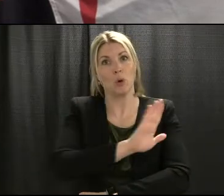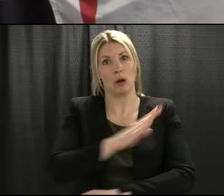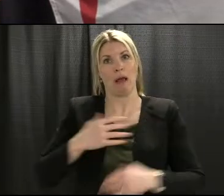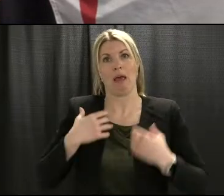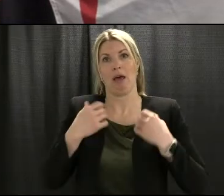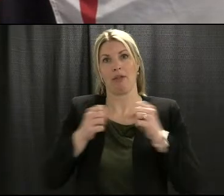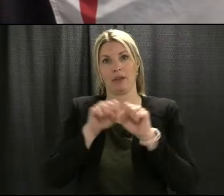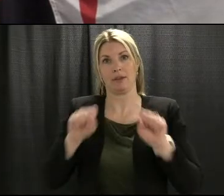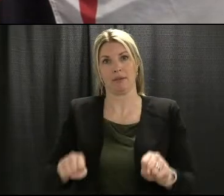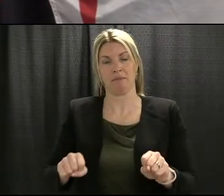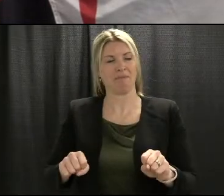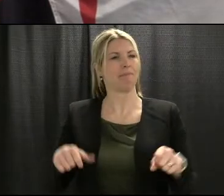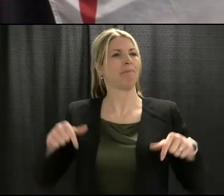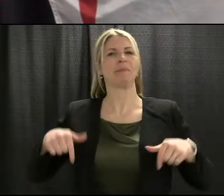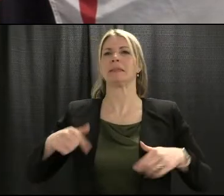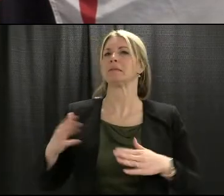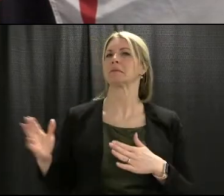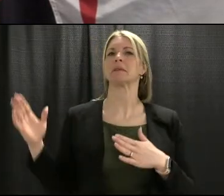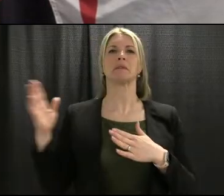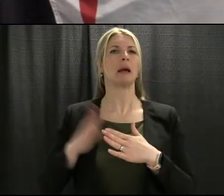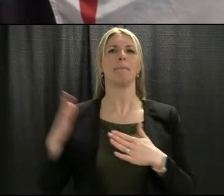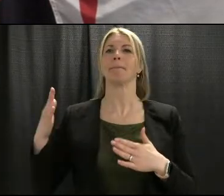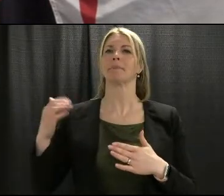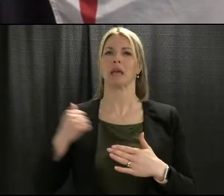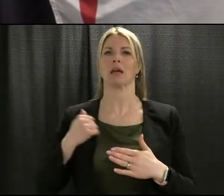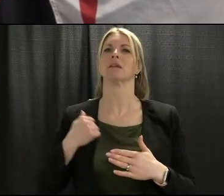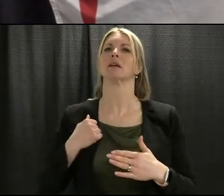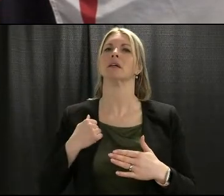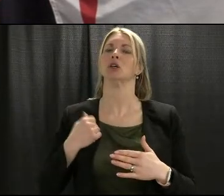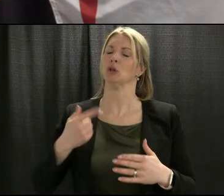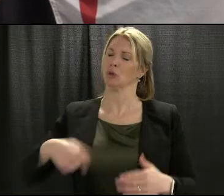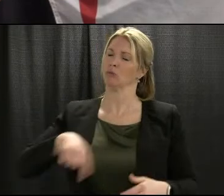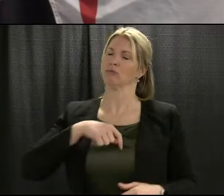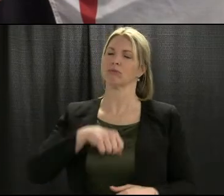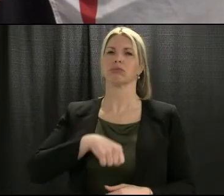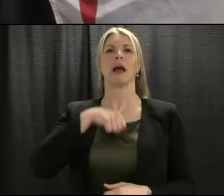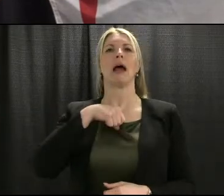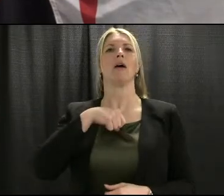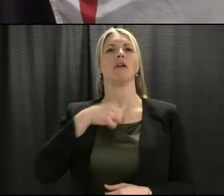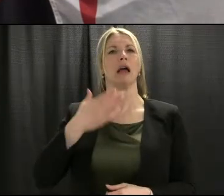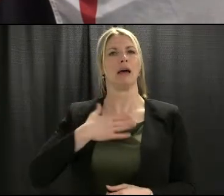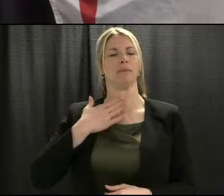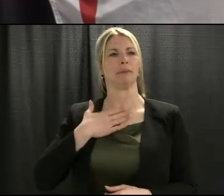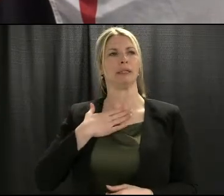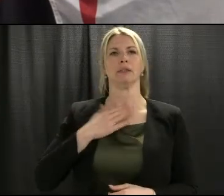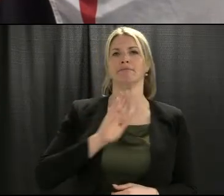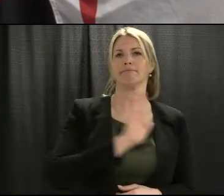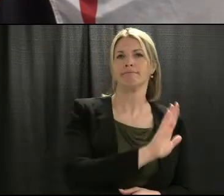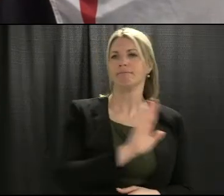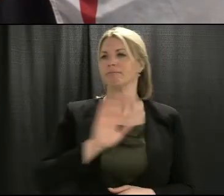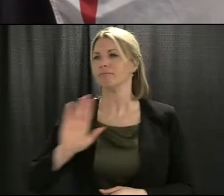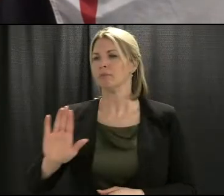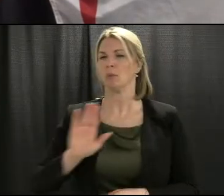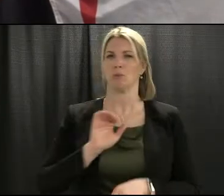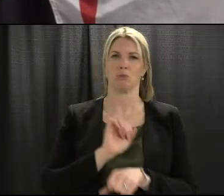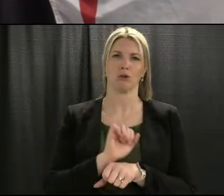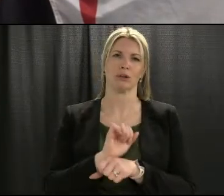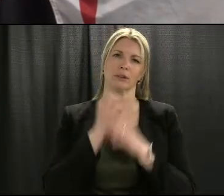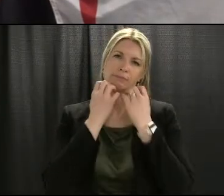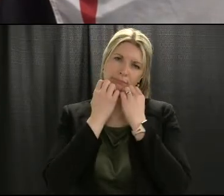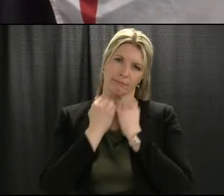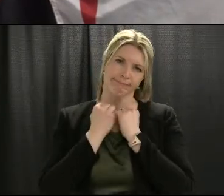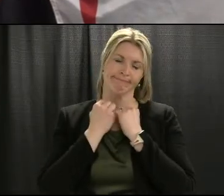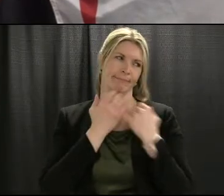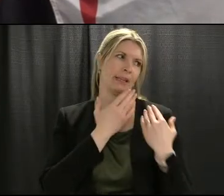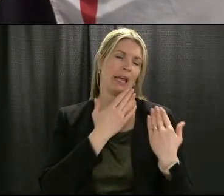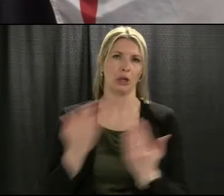all Newfoundlanders and Labradorians, let me say that we are very grateful for your work. We know that